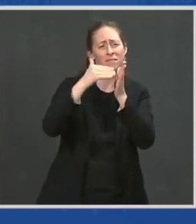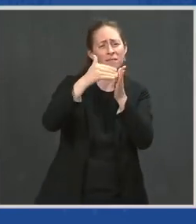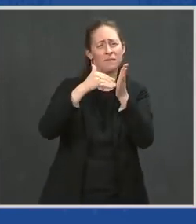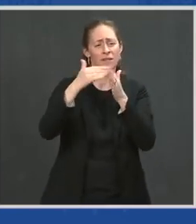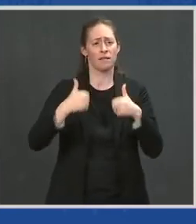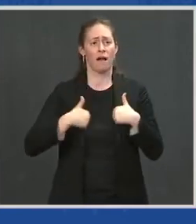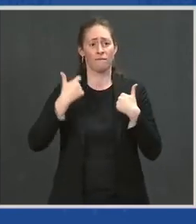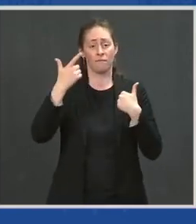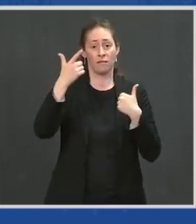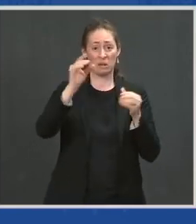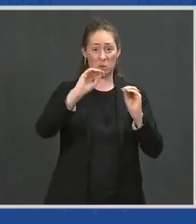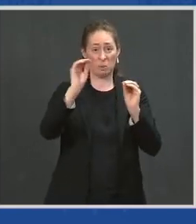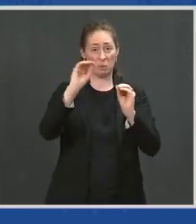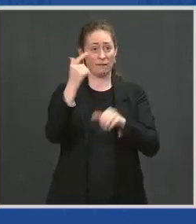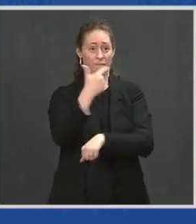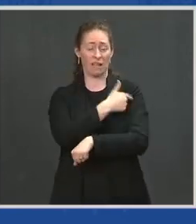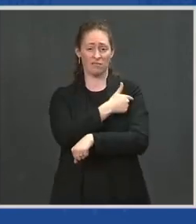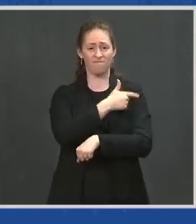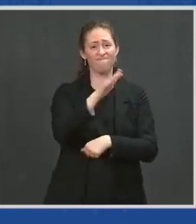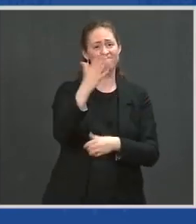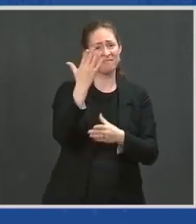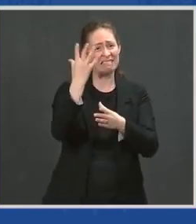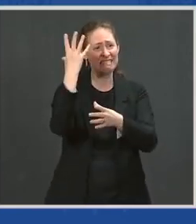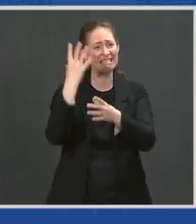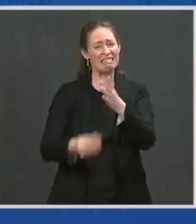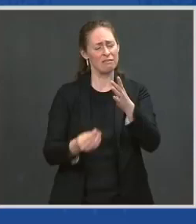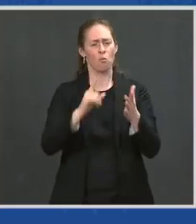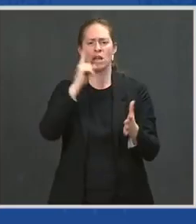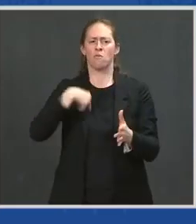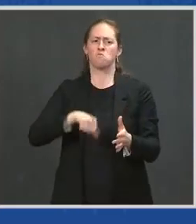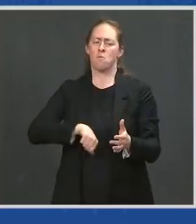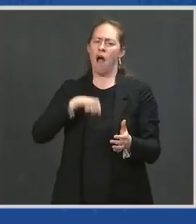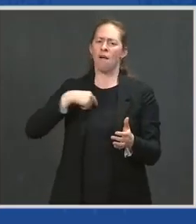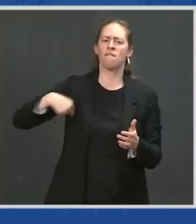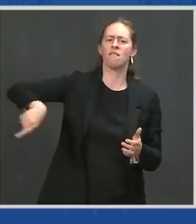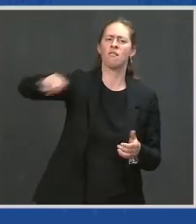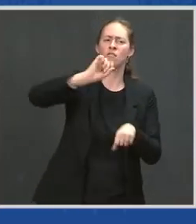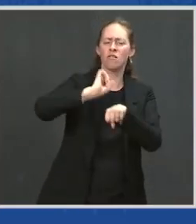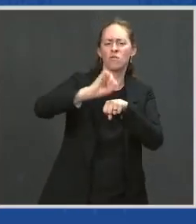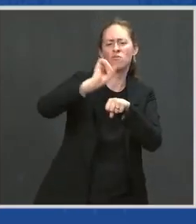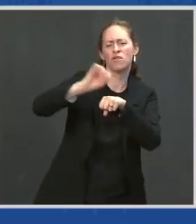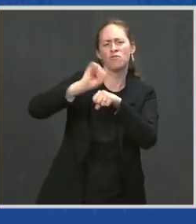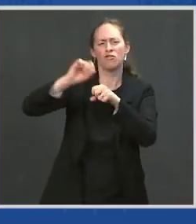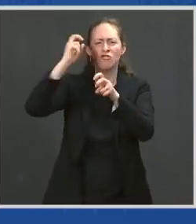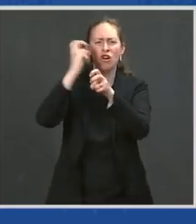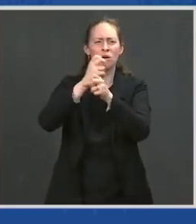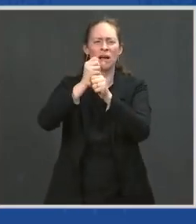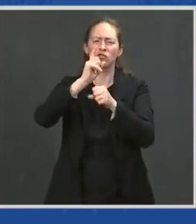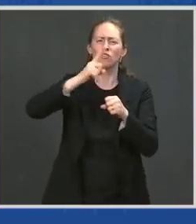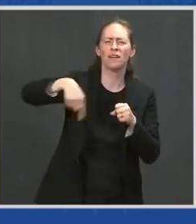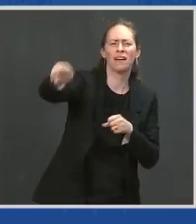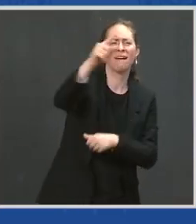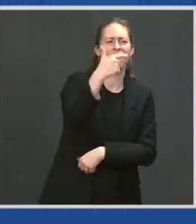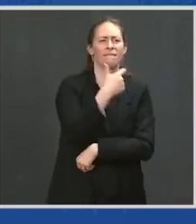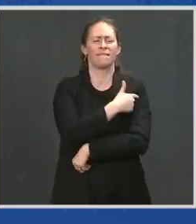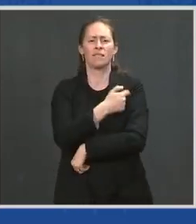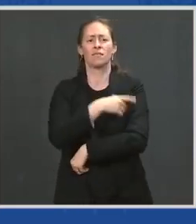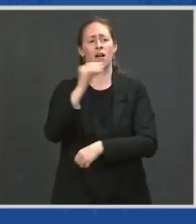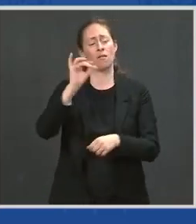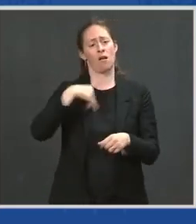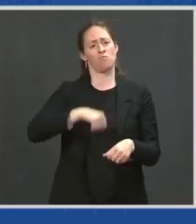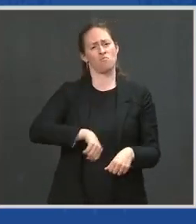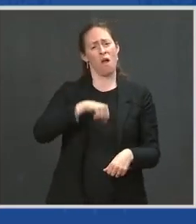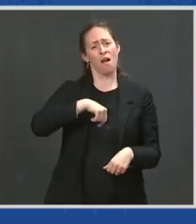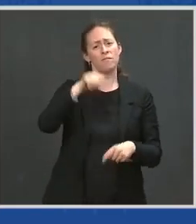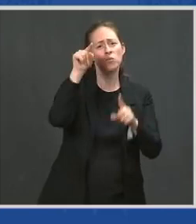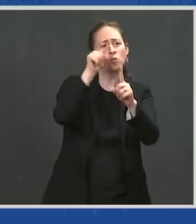of the work my administration has done to get Americans vaccinated. But more than that, I'm proud of the American people, the